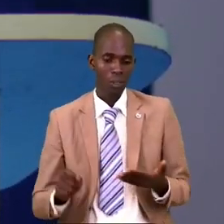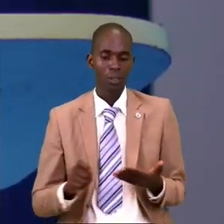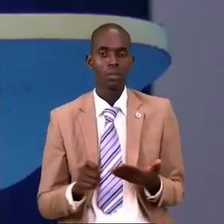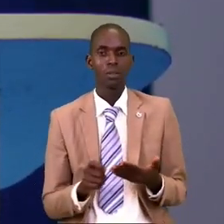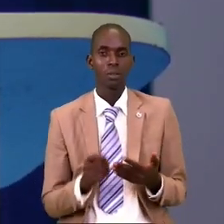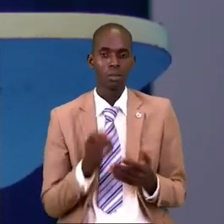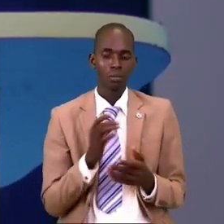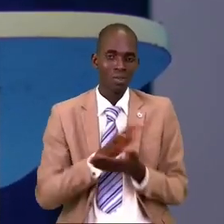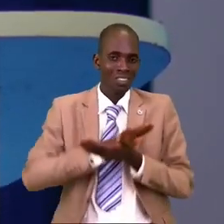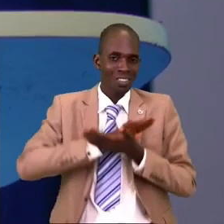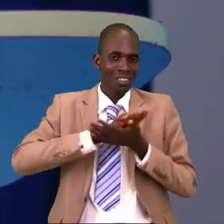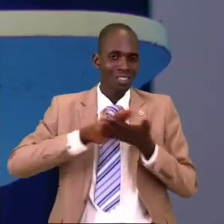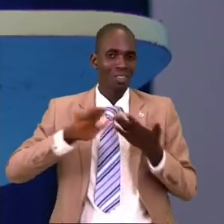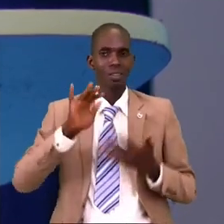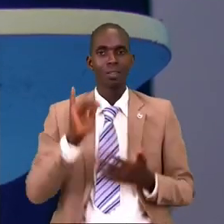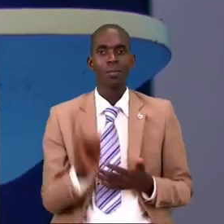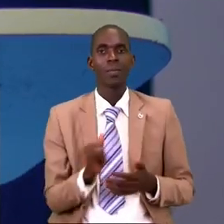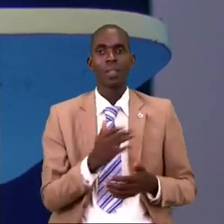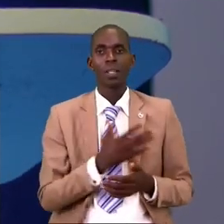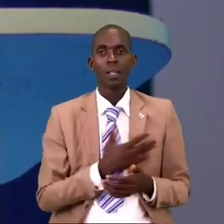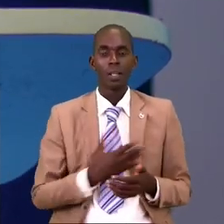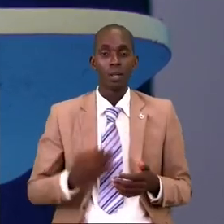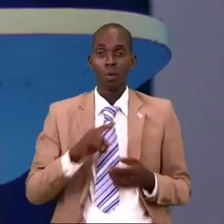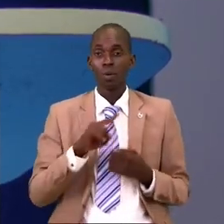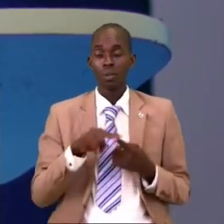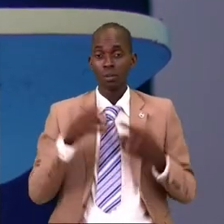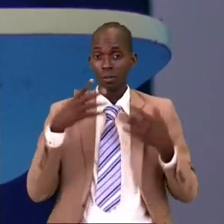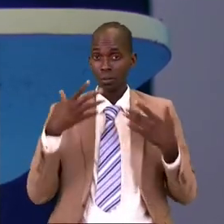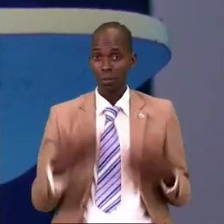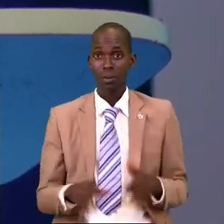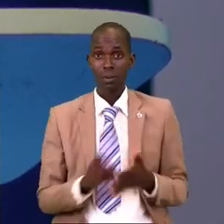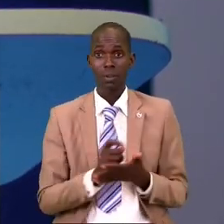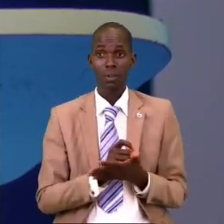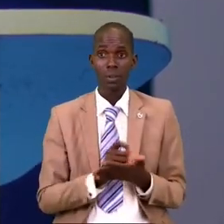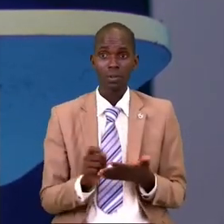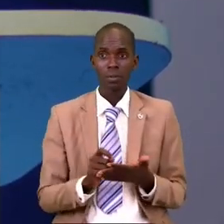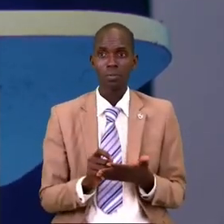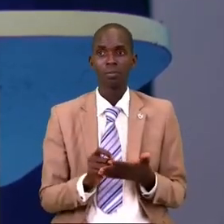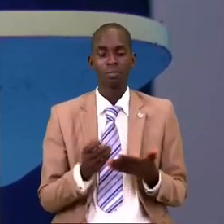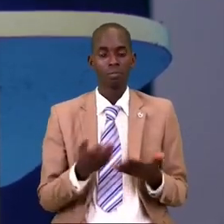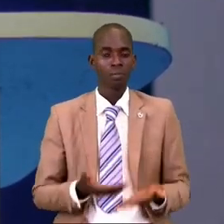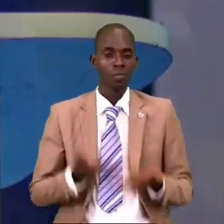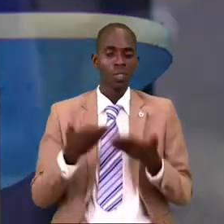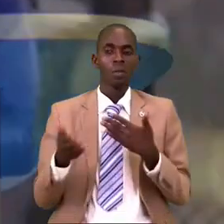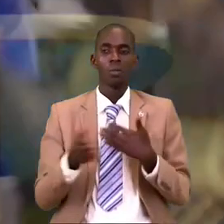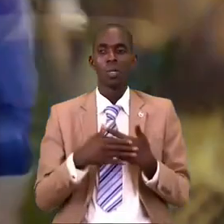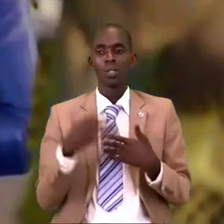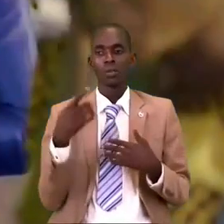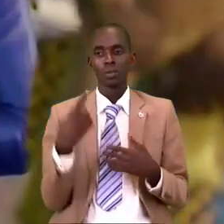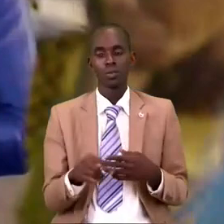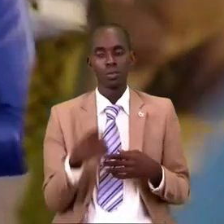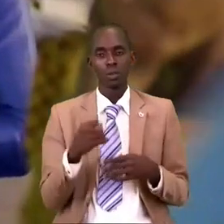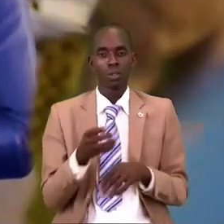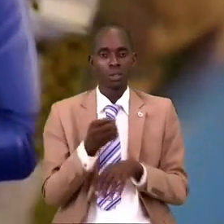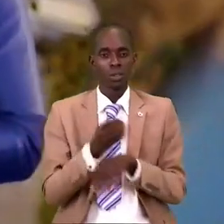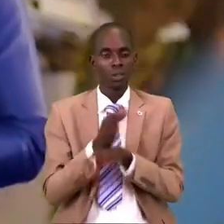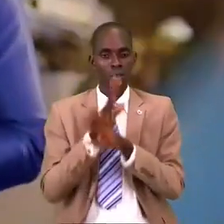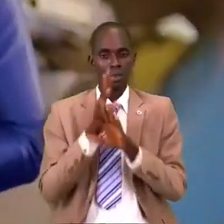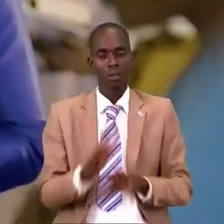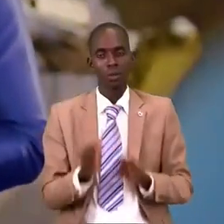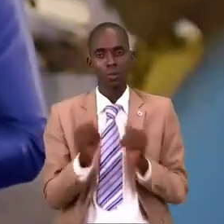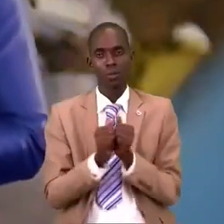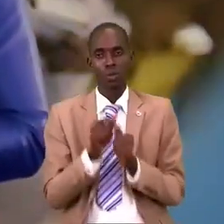you. This is to enable us, help you, how you can continue in this new